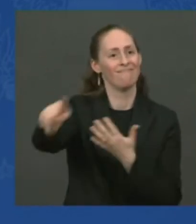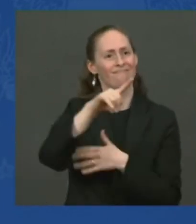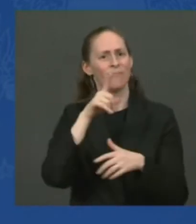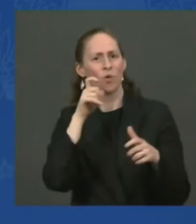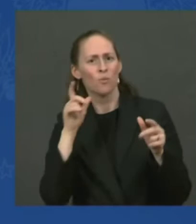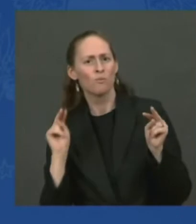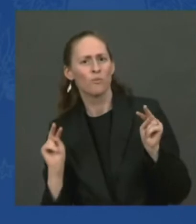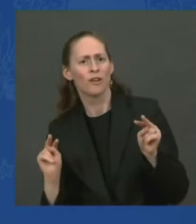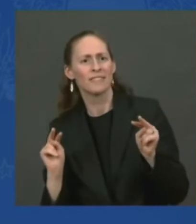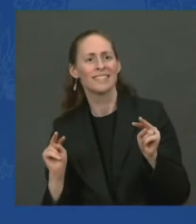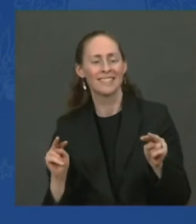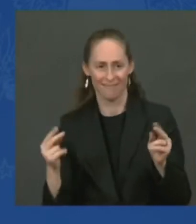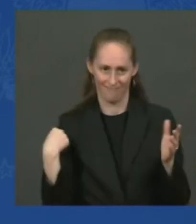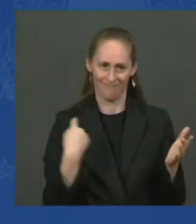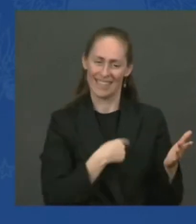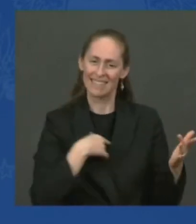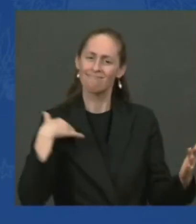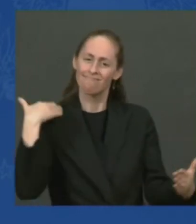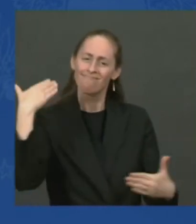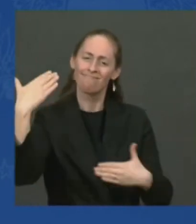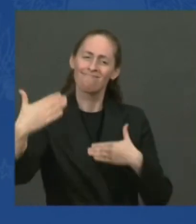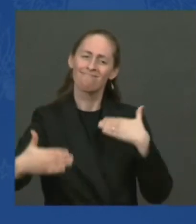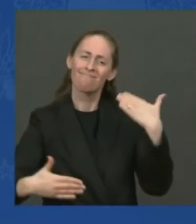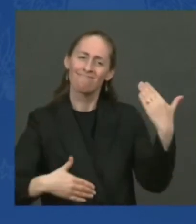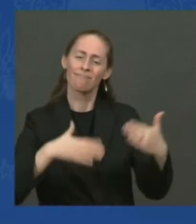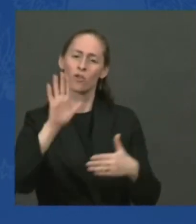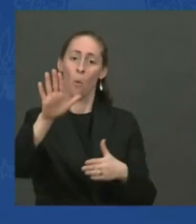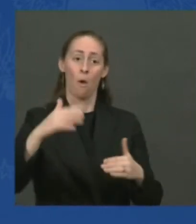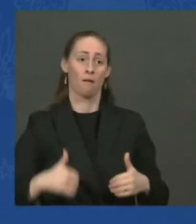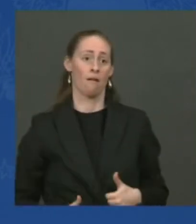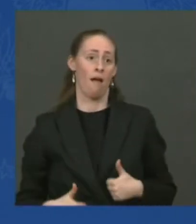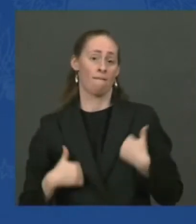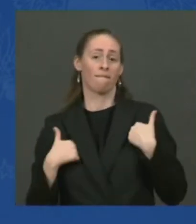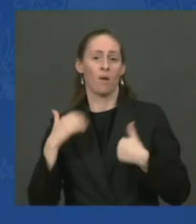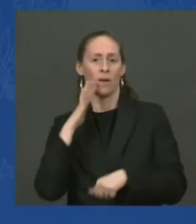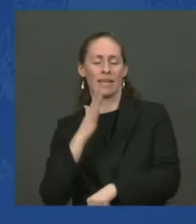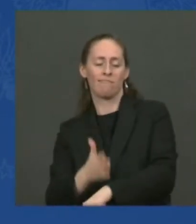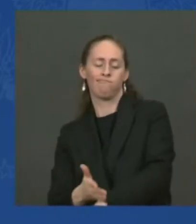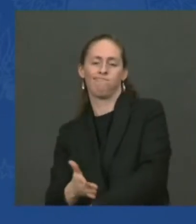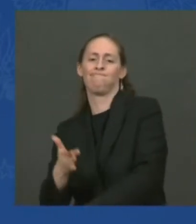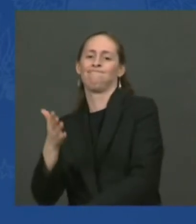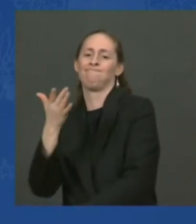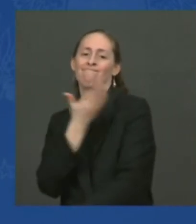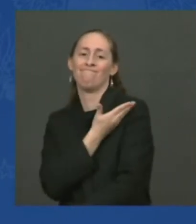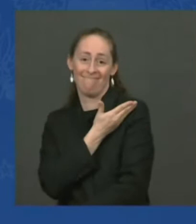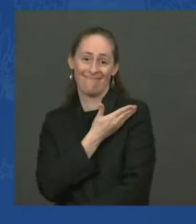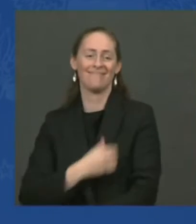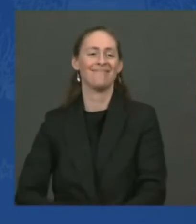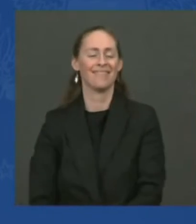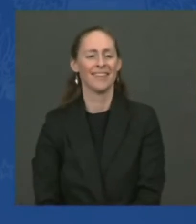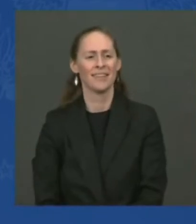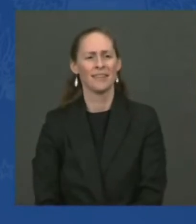moving again, and your life is going to change for the better. If you live in one of the